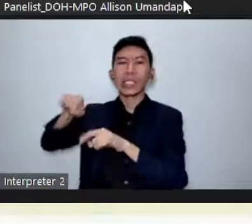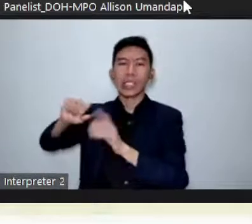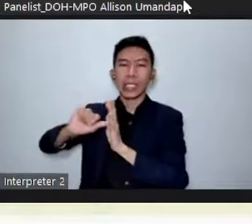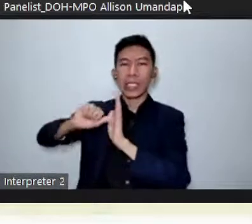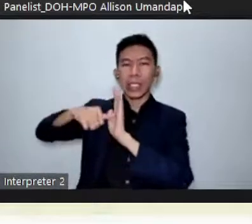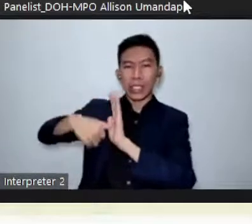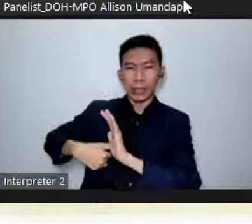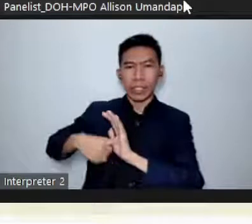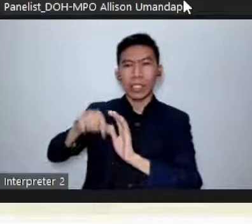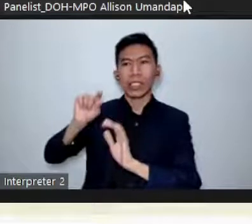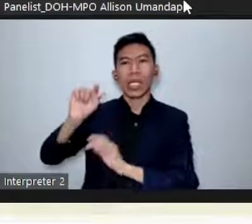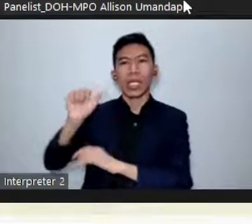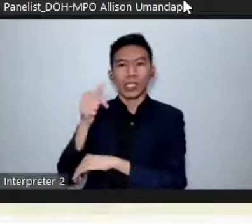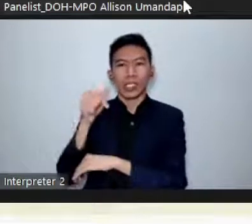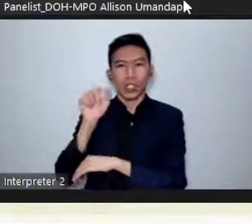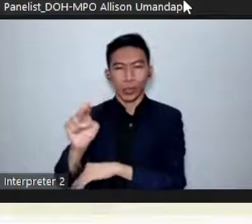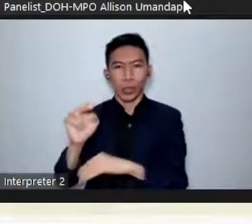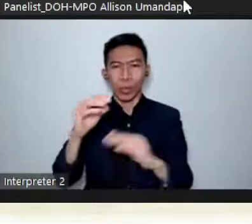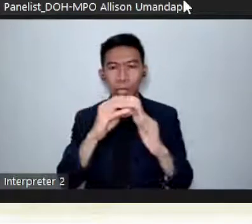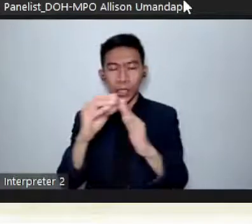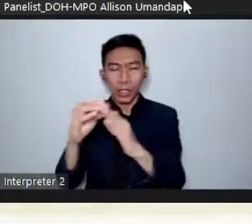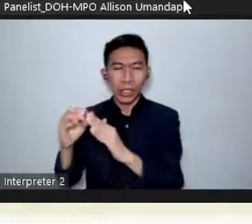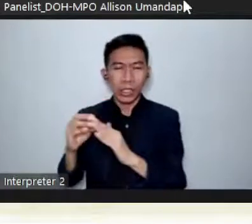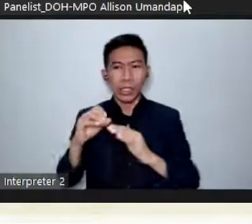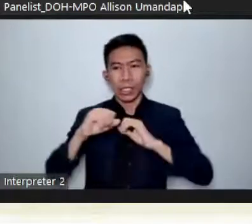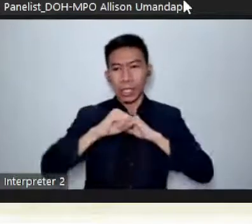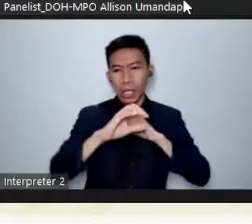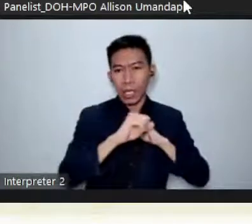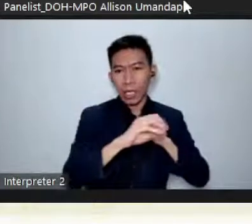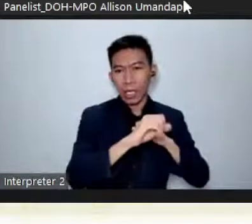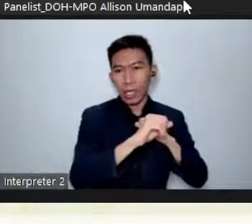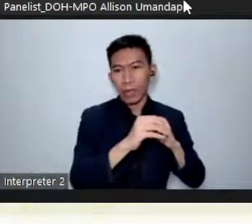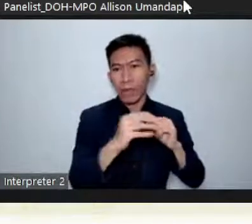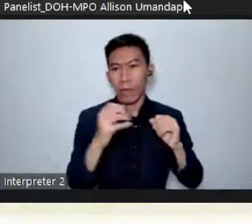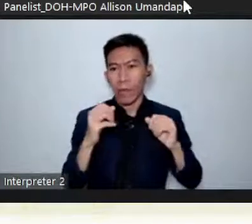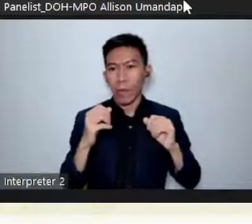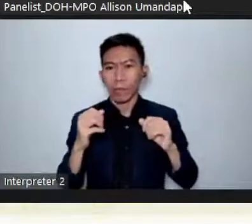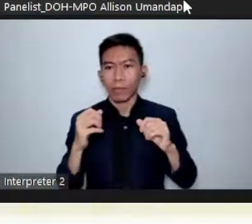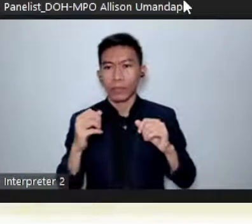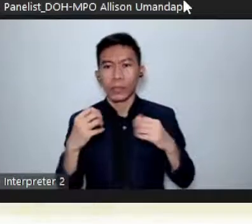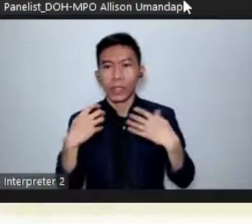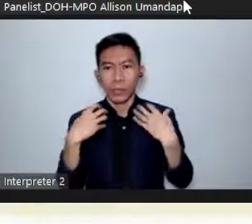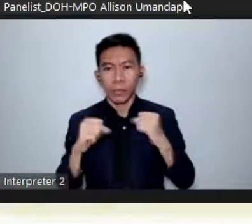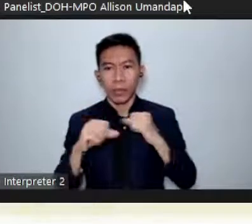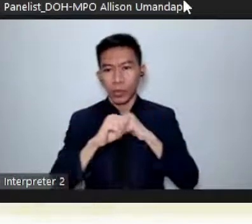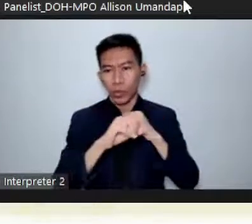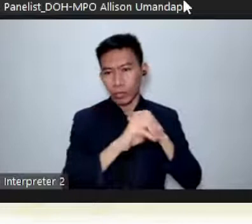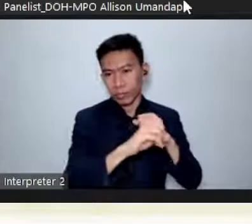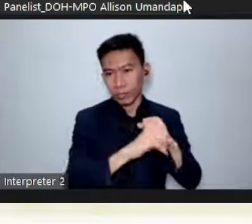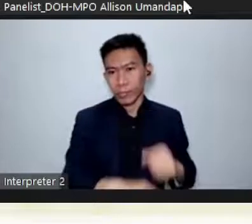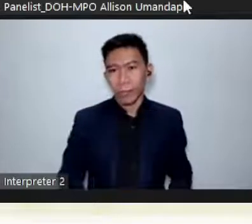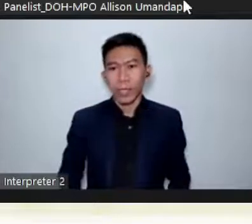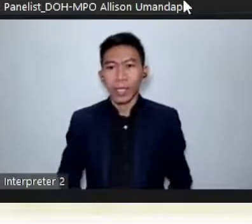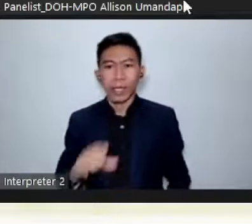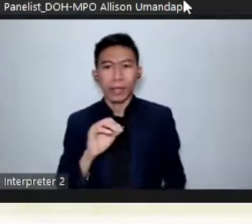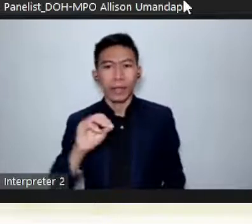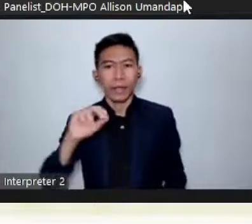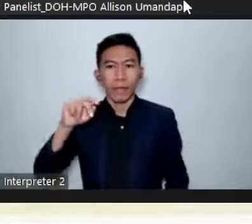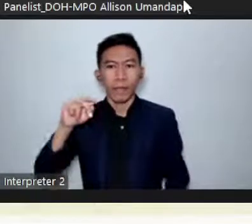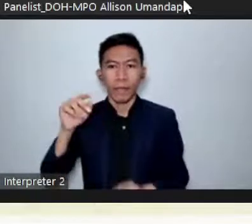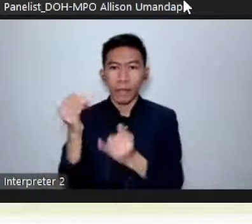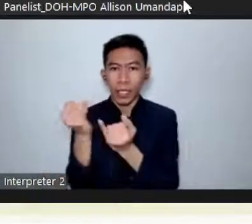in the LGU's health promotion campaigns, the PhilHealth's Consulta, and